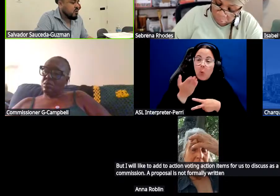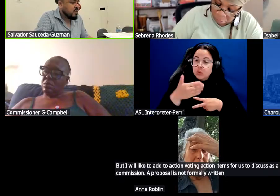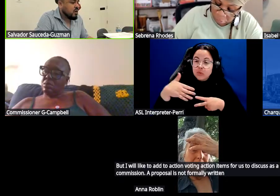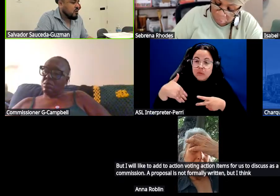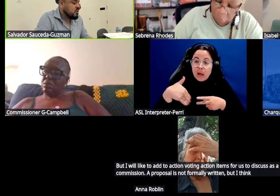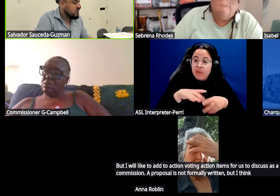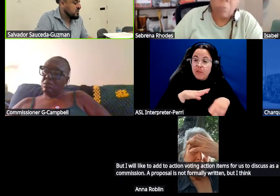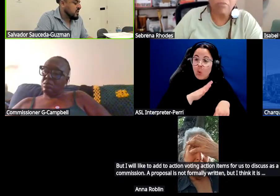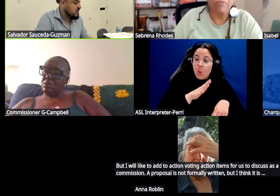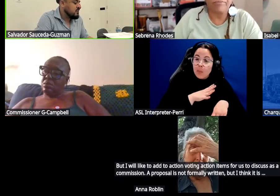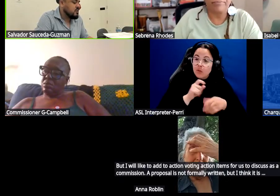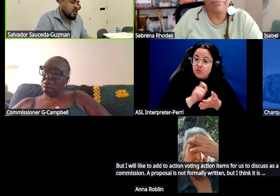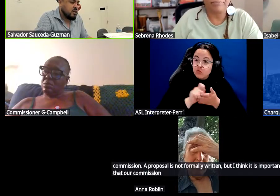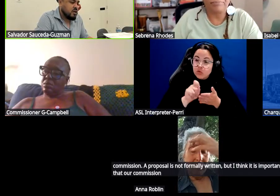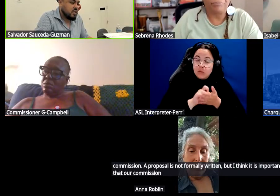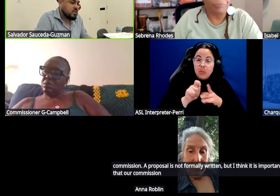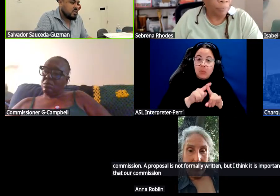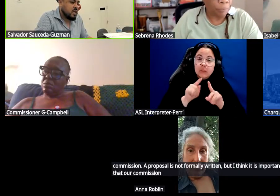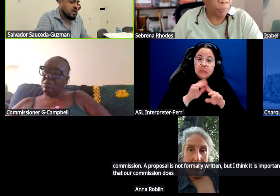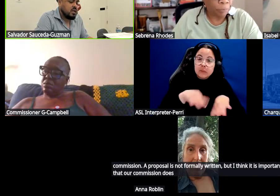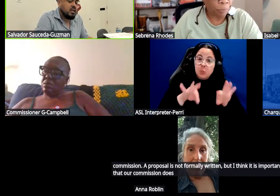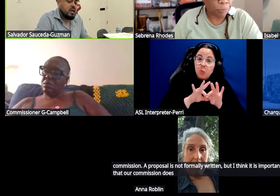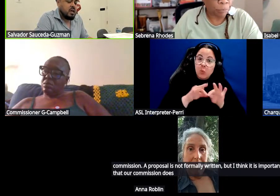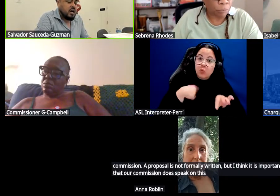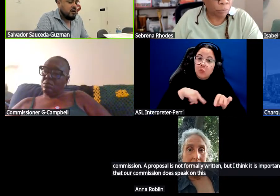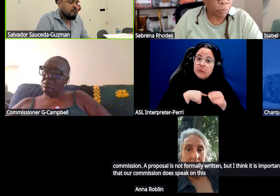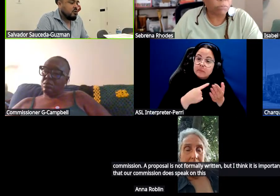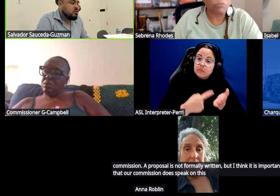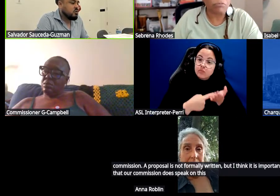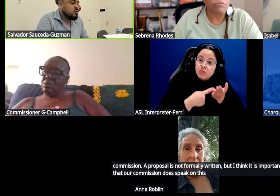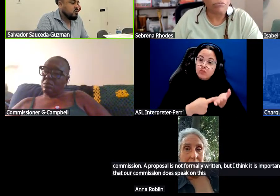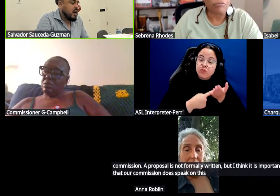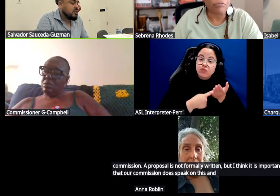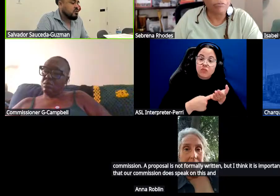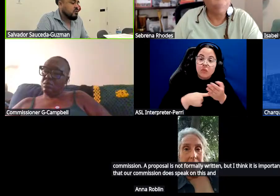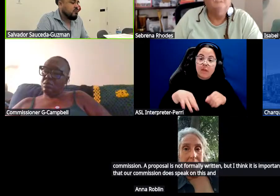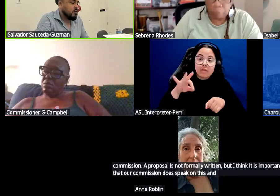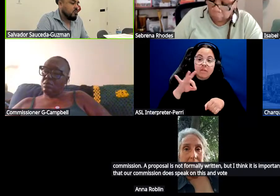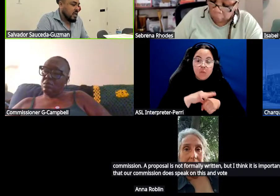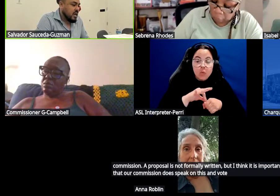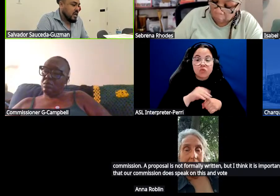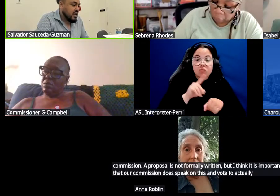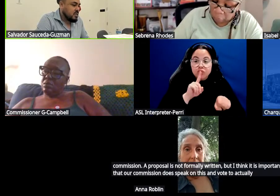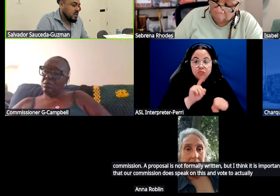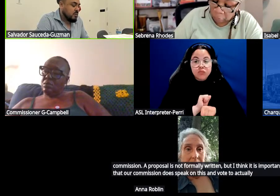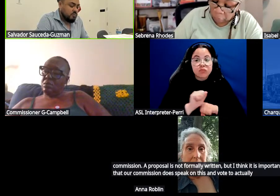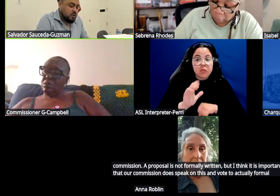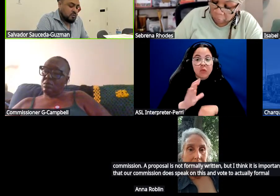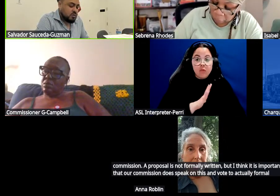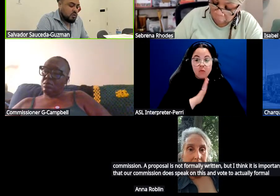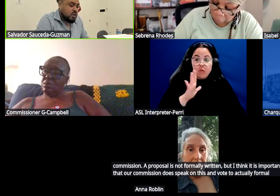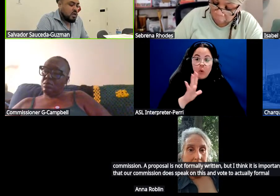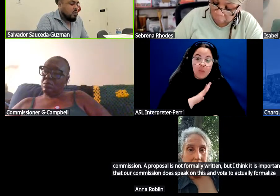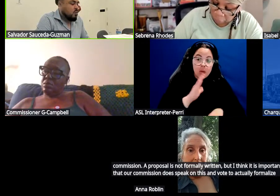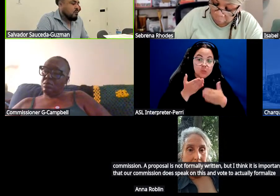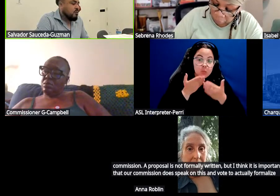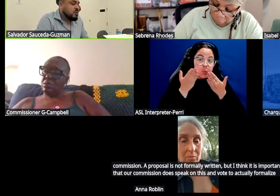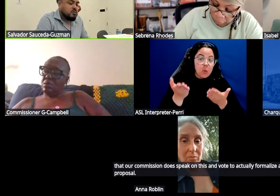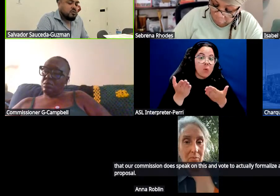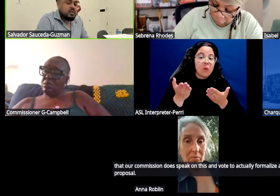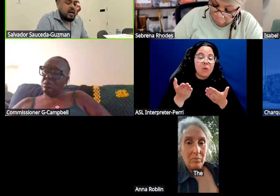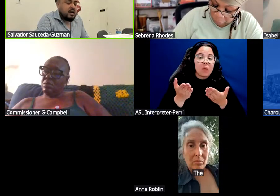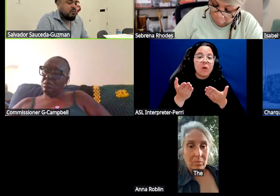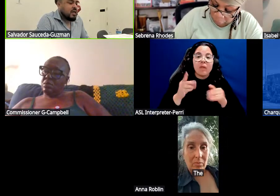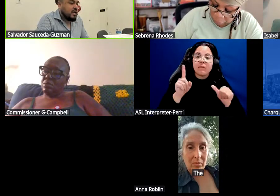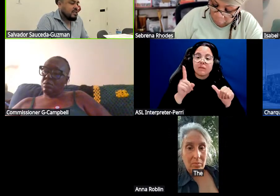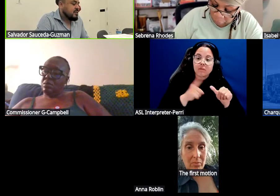it is important that our commission does speak on this and vote to actually formalize a proposal. The first